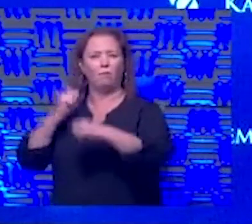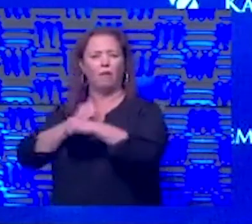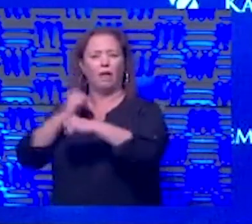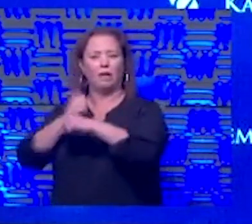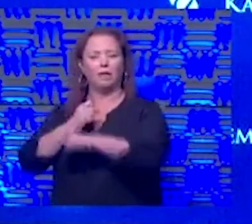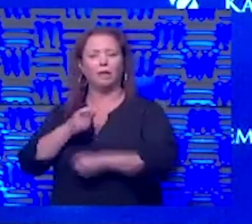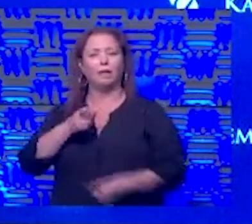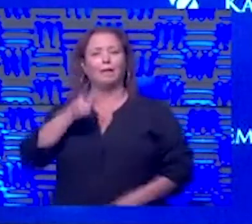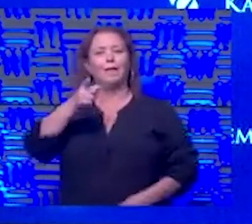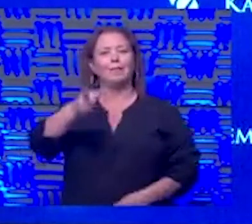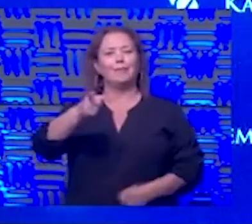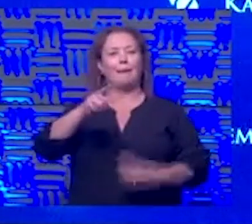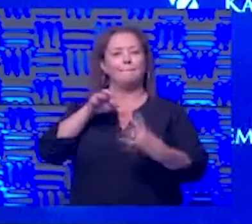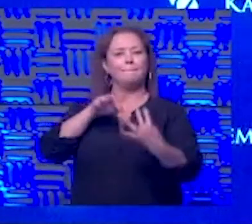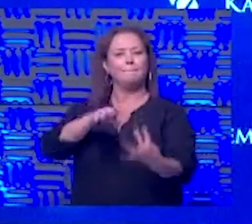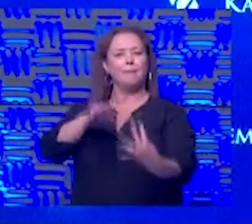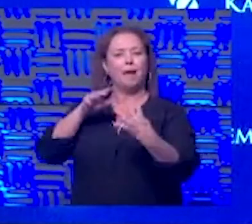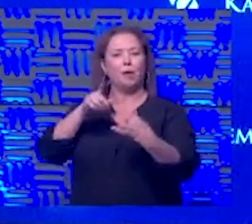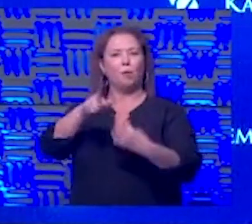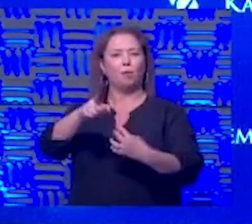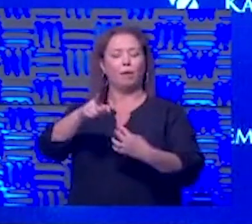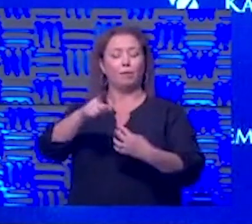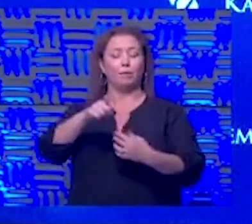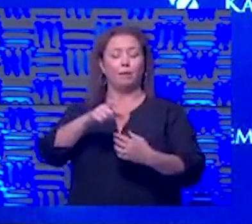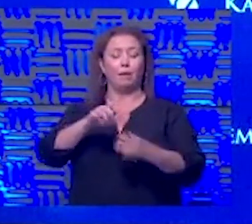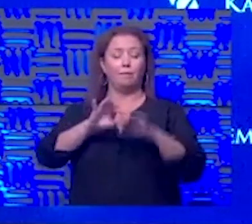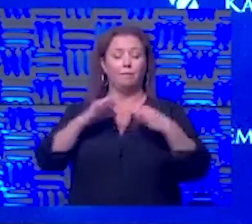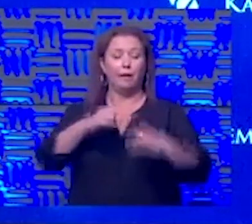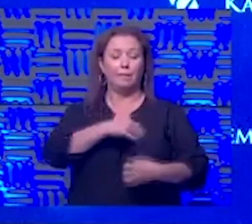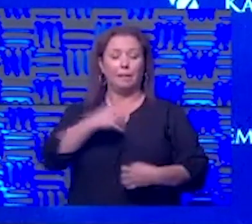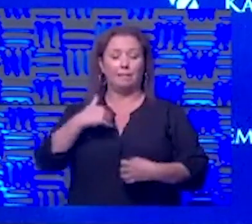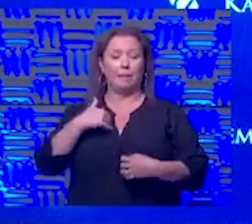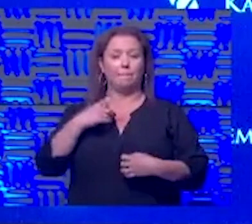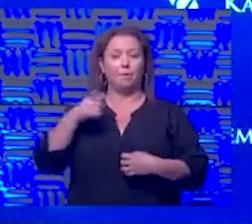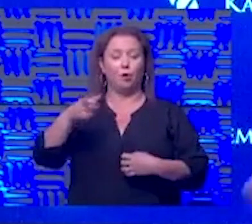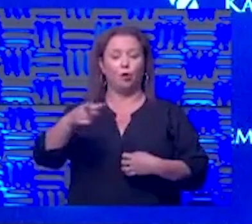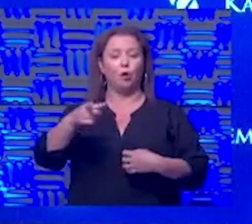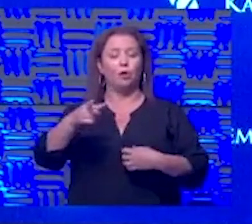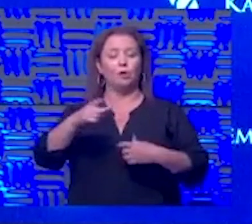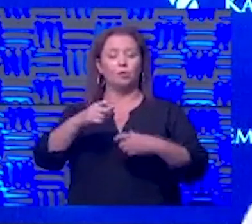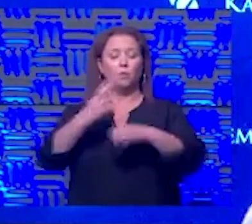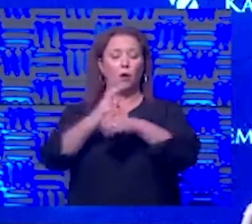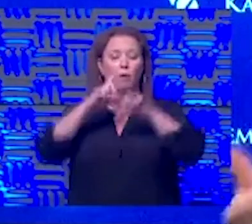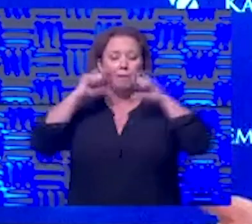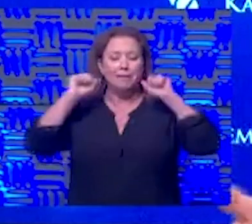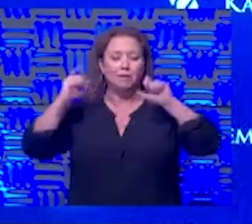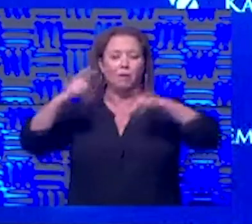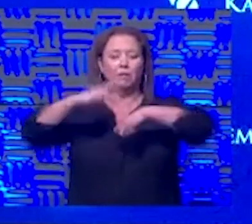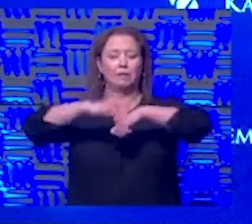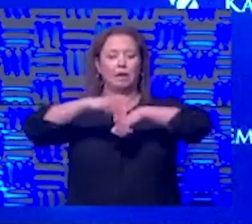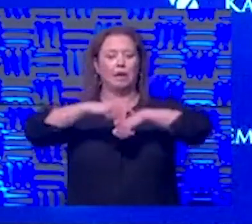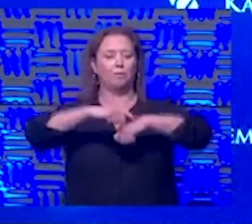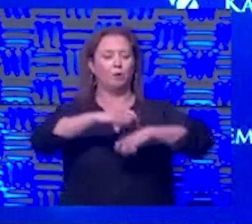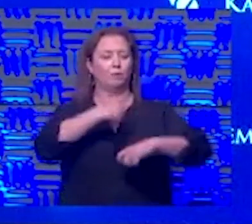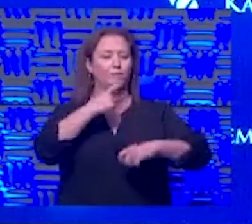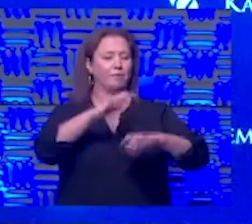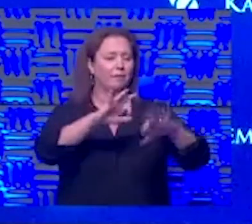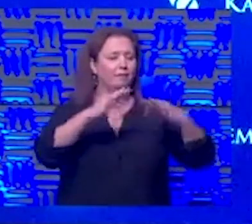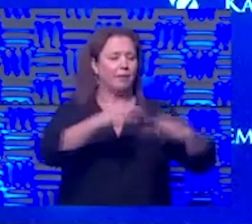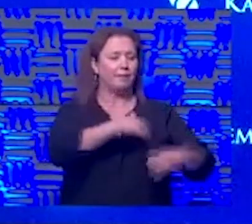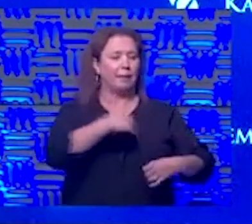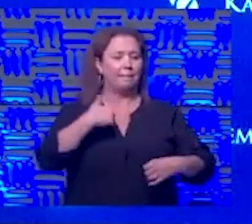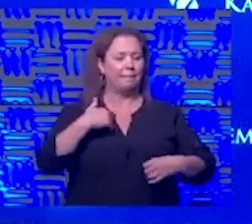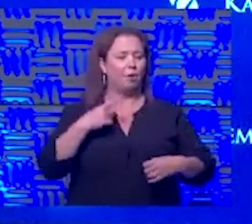one in a memory care unit, trying to get them to wear their mask all the time, or trying to get the staff to say, tell my mom or dad to always wear the mask.